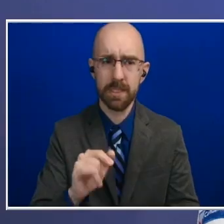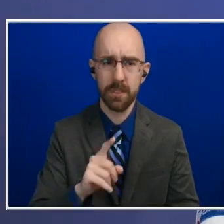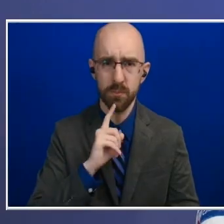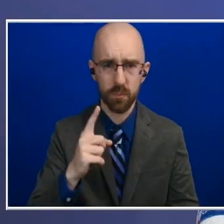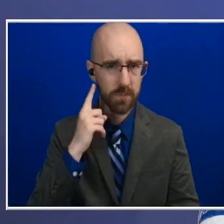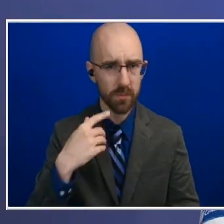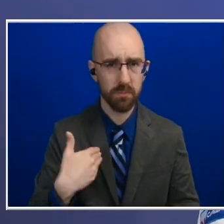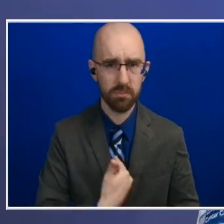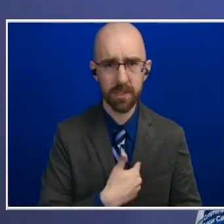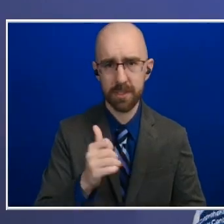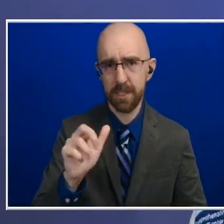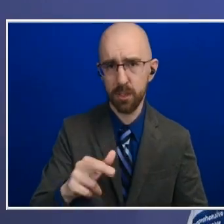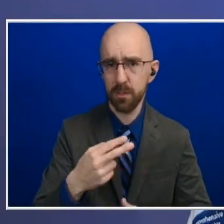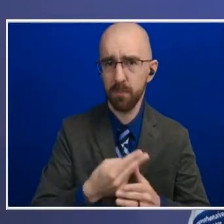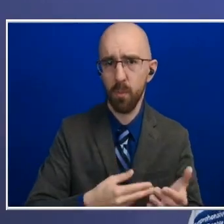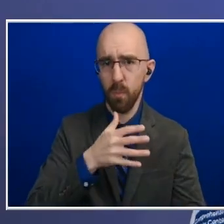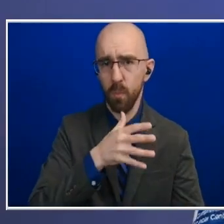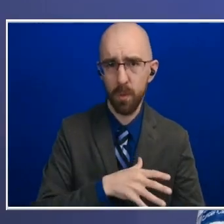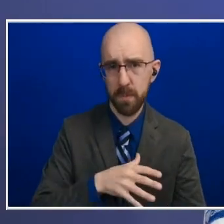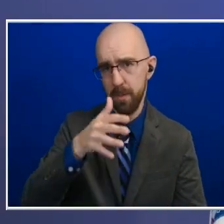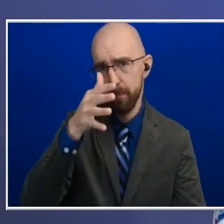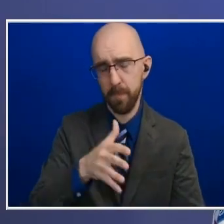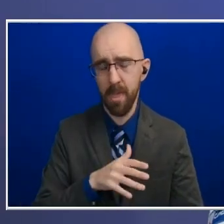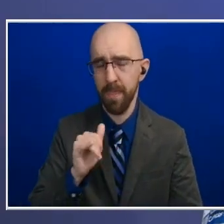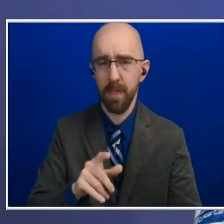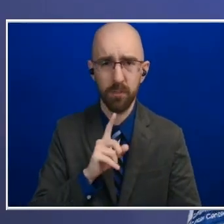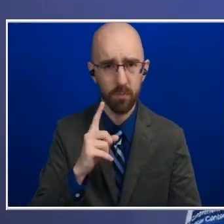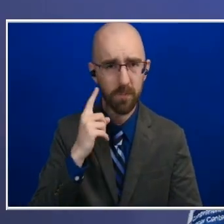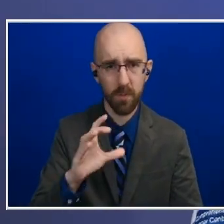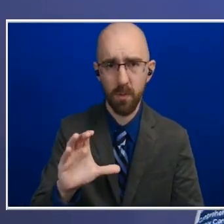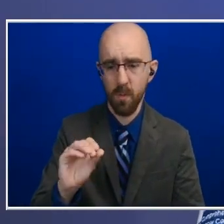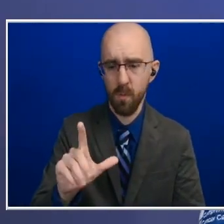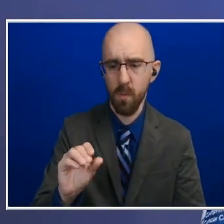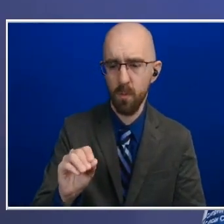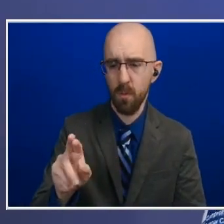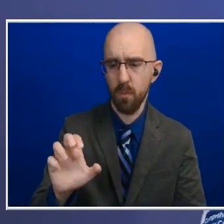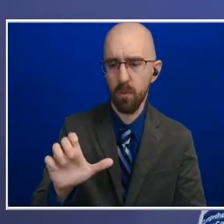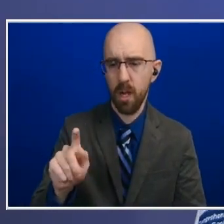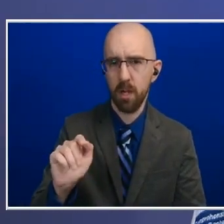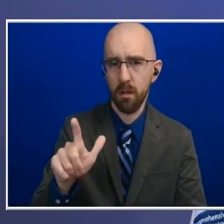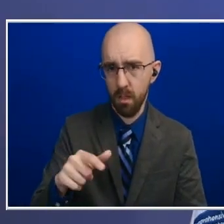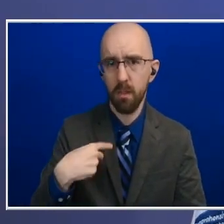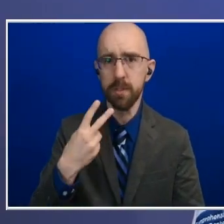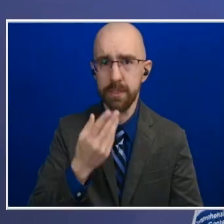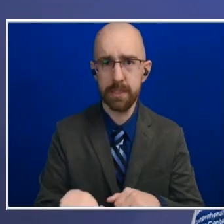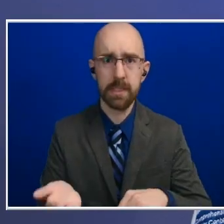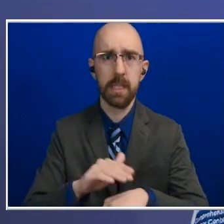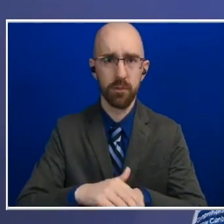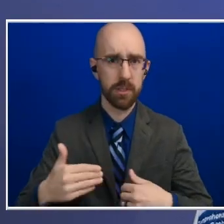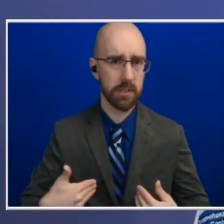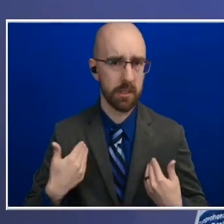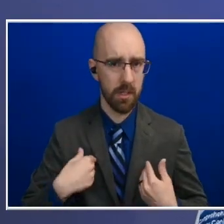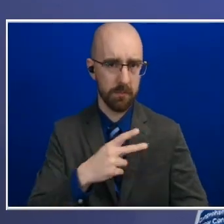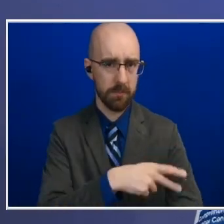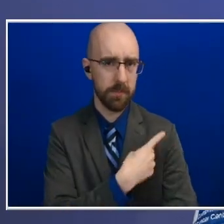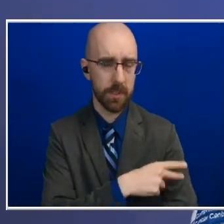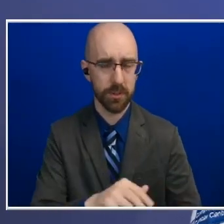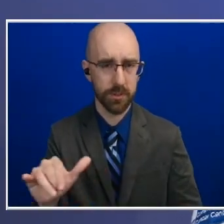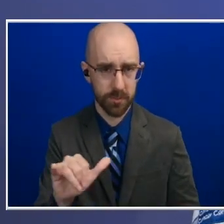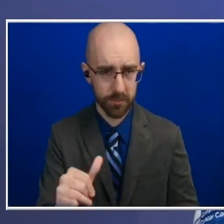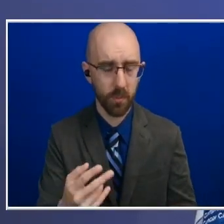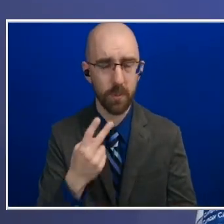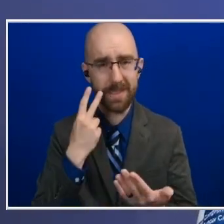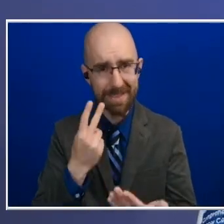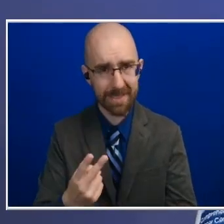both women and men. That's true for colorectal cancer, which we're also seeing increase in young patients. So seeing your healthcare